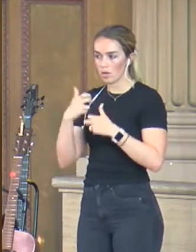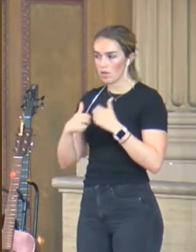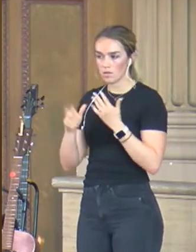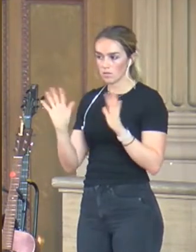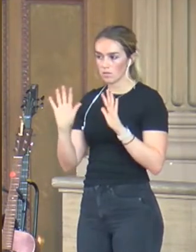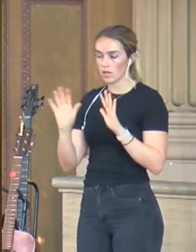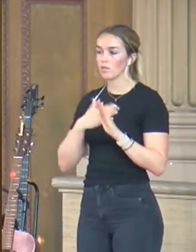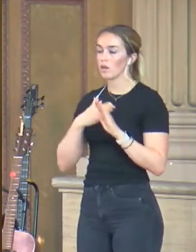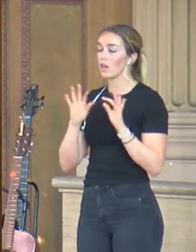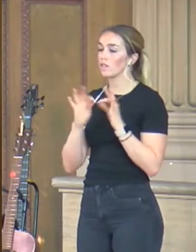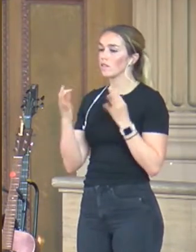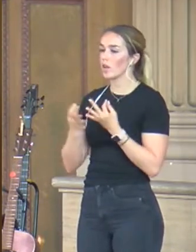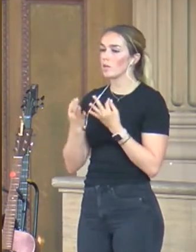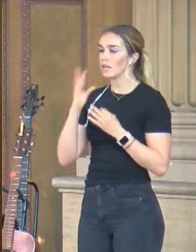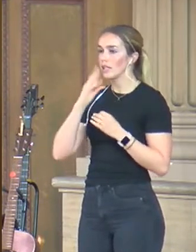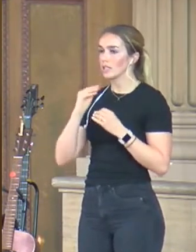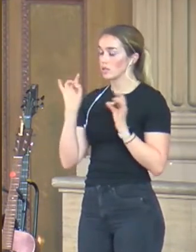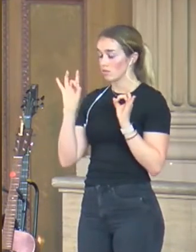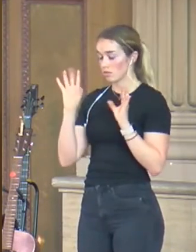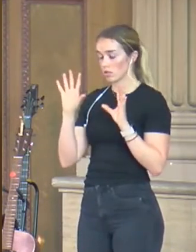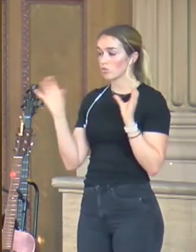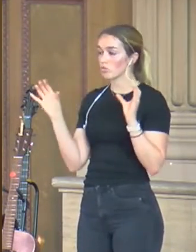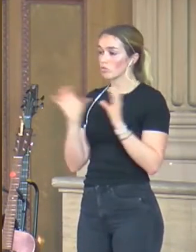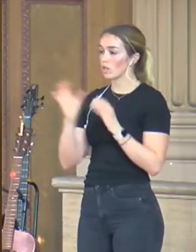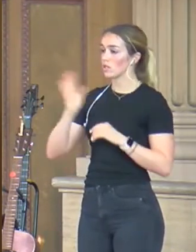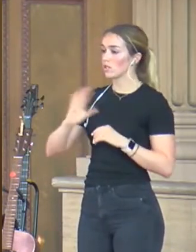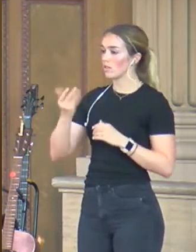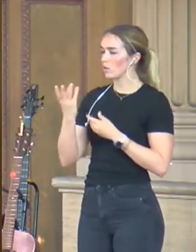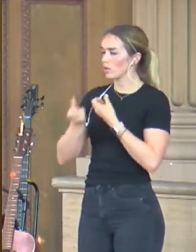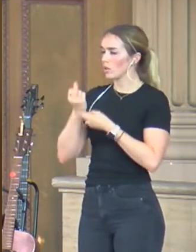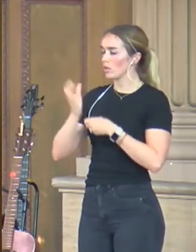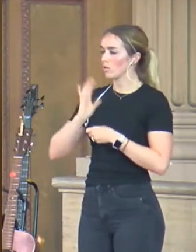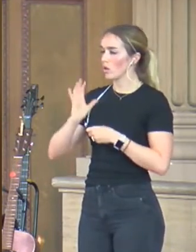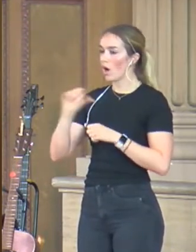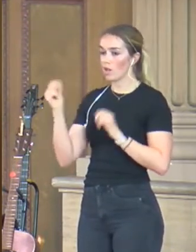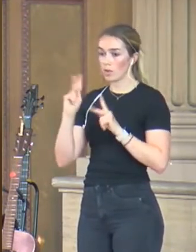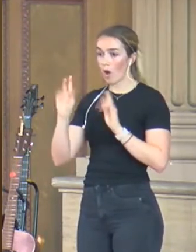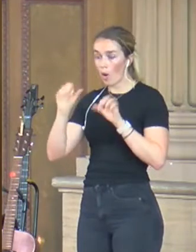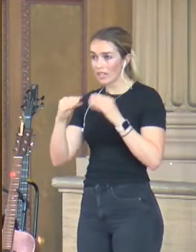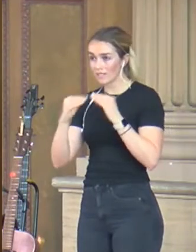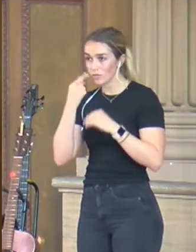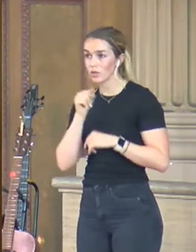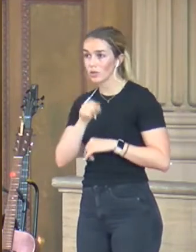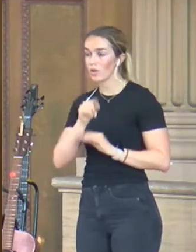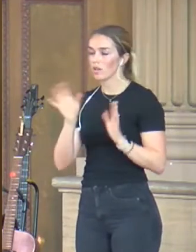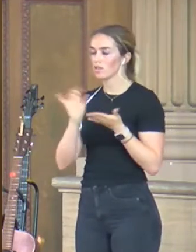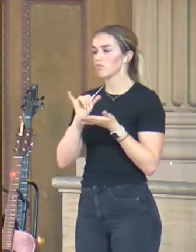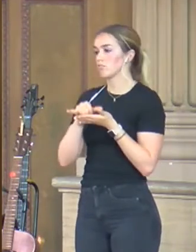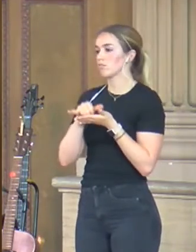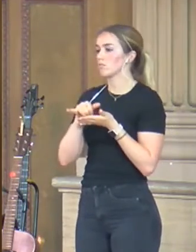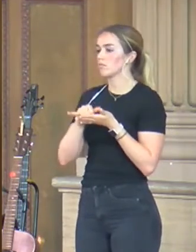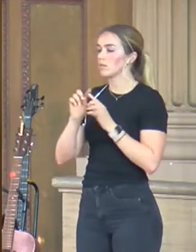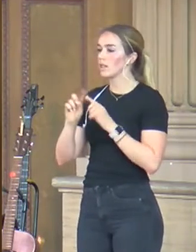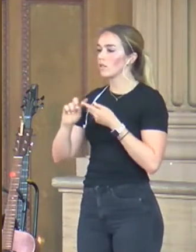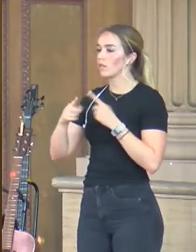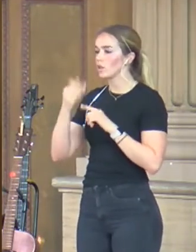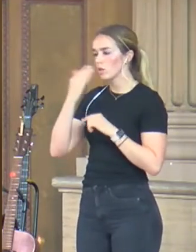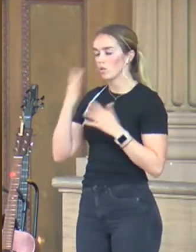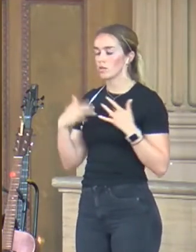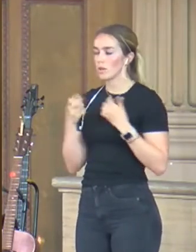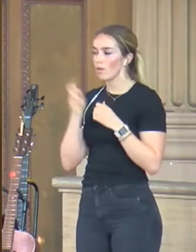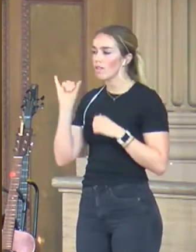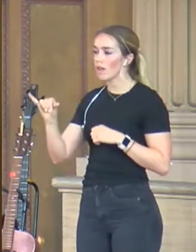Our family went through a major crisis a few years back and it wasn't the kind of thing that like anybody could fix. don't fix that kind of thing. And a few of our friends knew what was happening